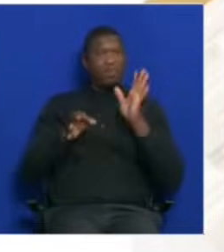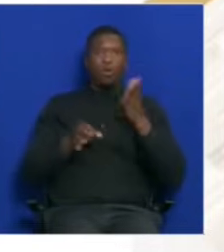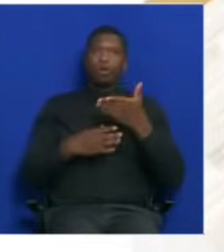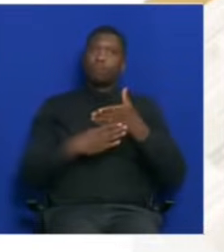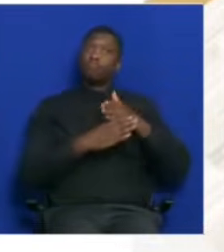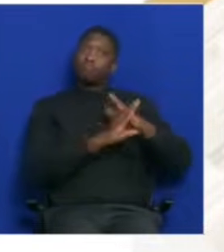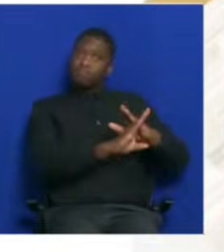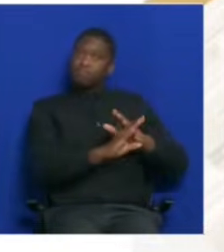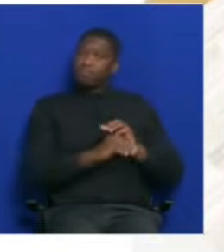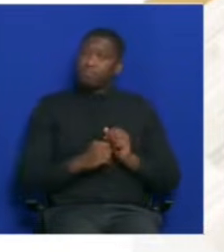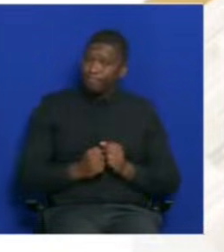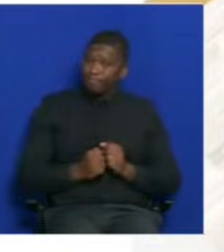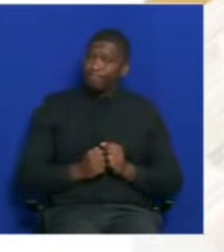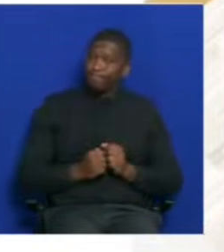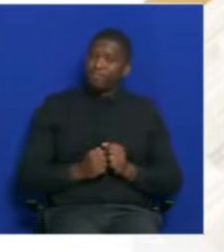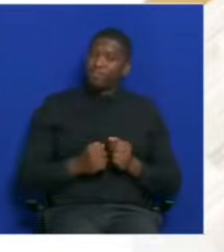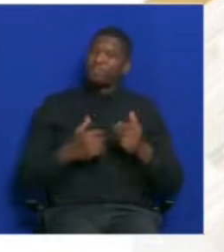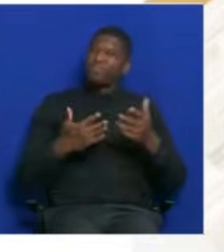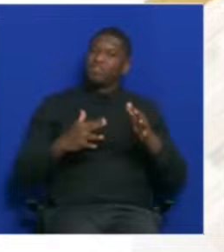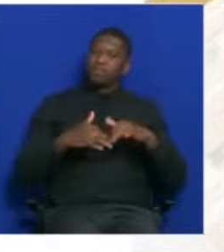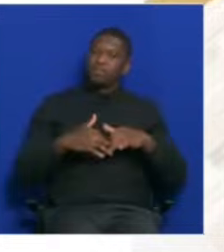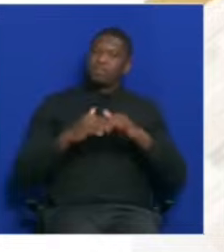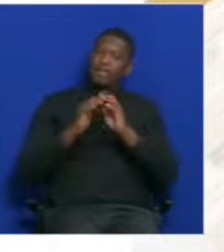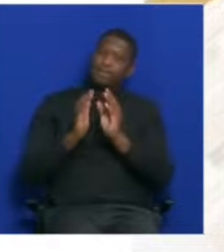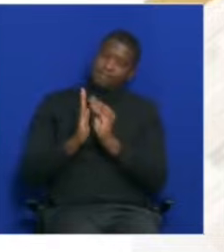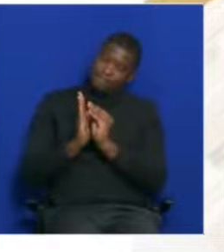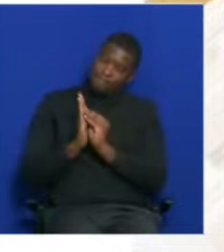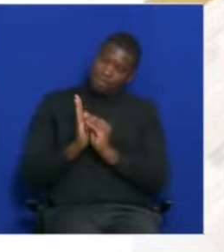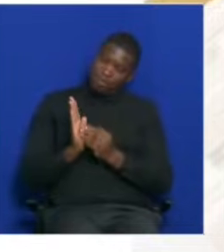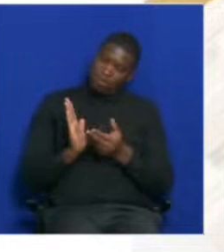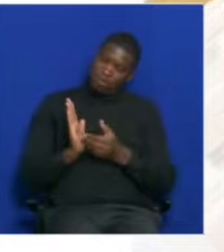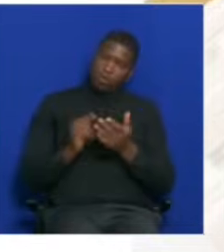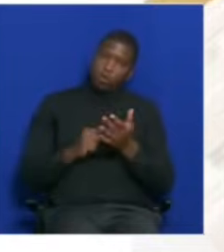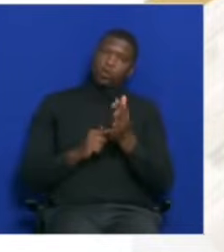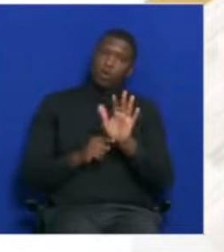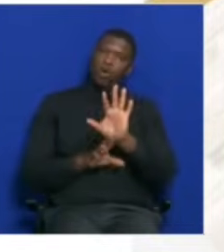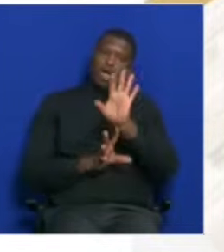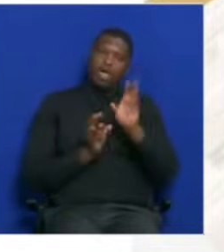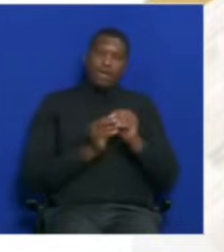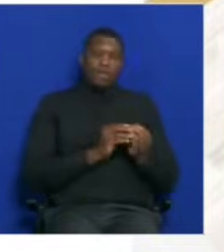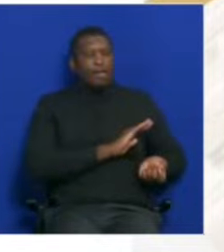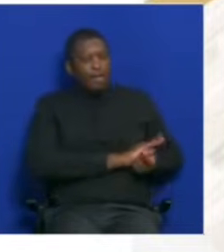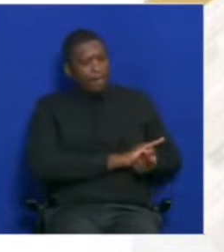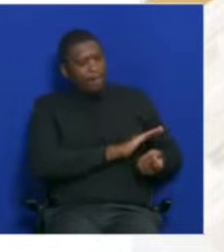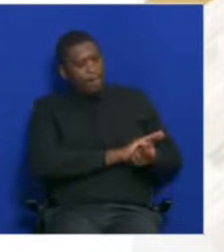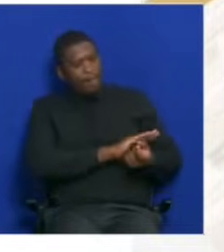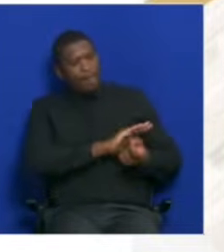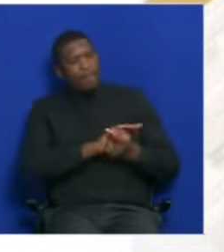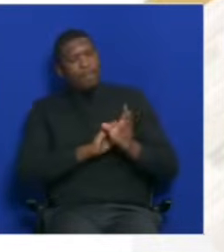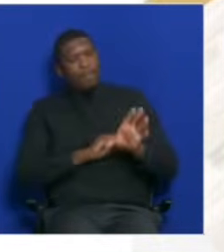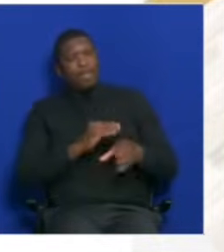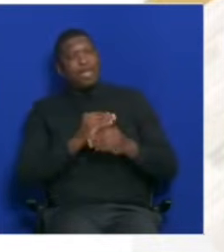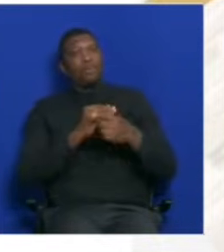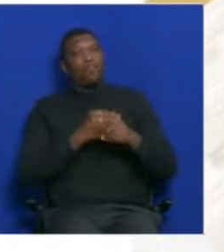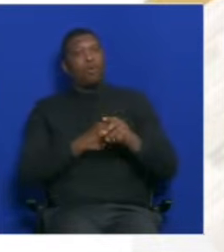I make this statement in order to place my account of these matters and of IDEC processes before the